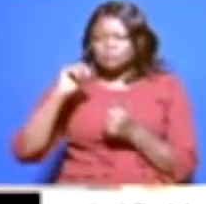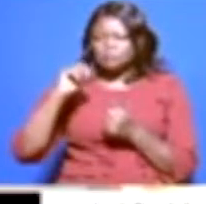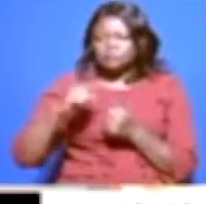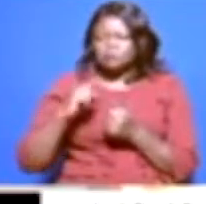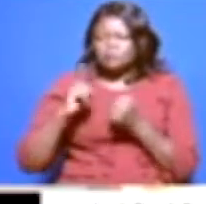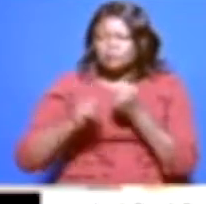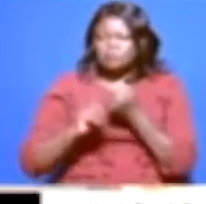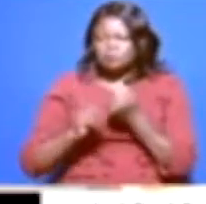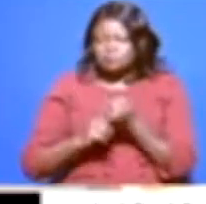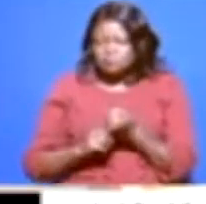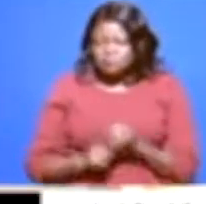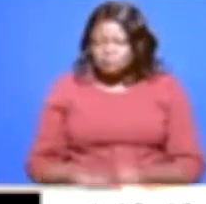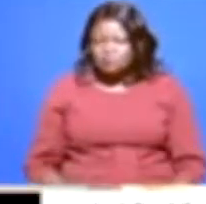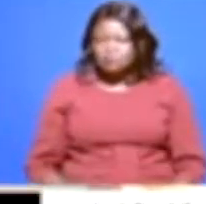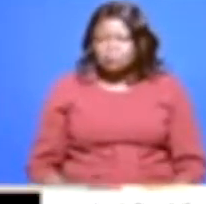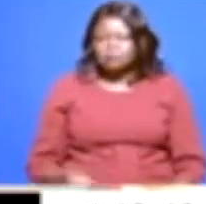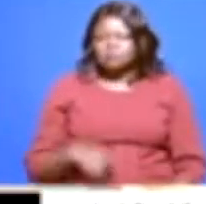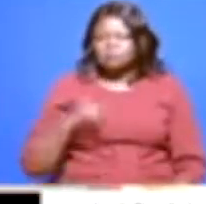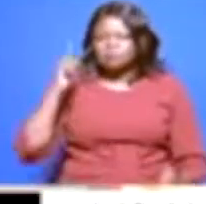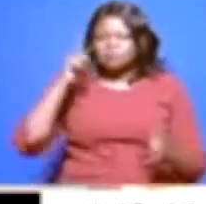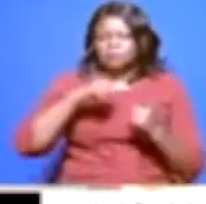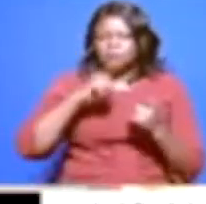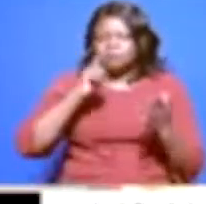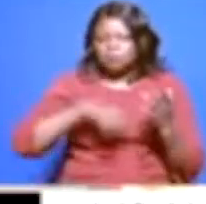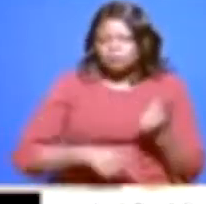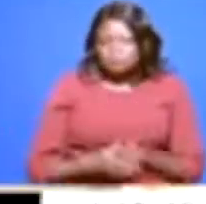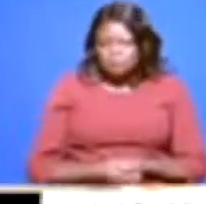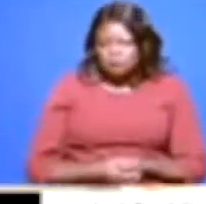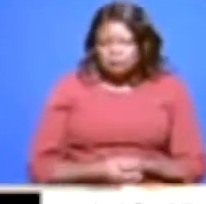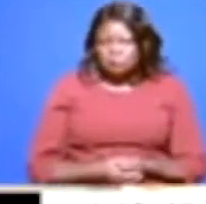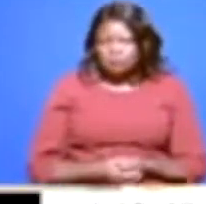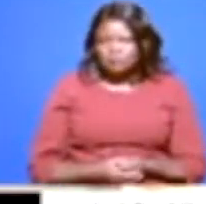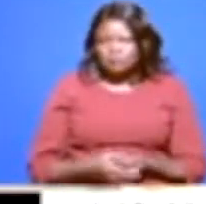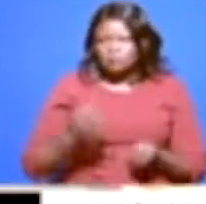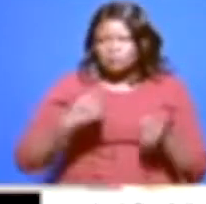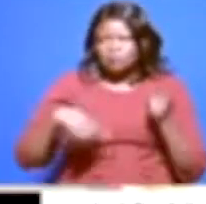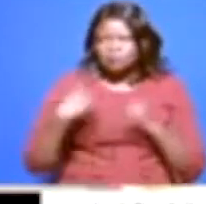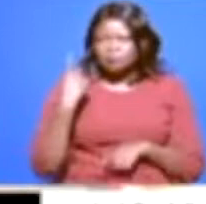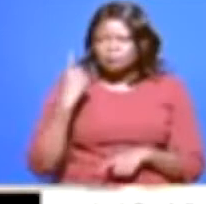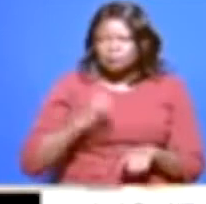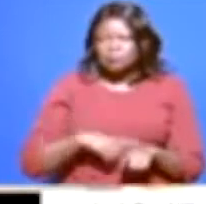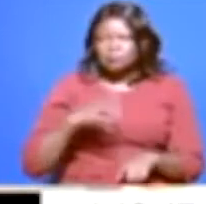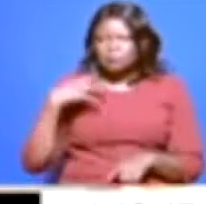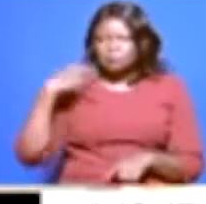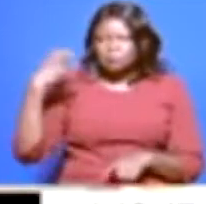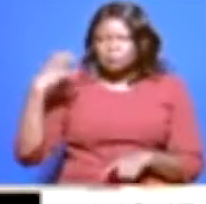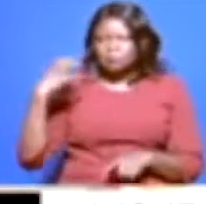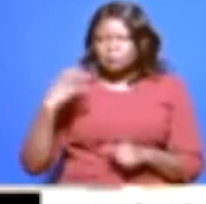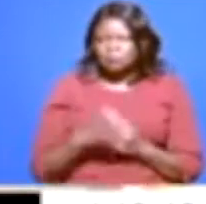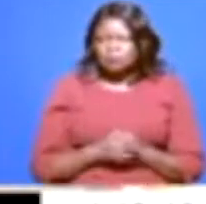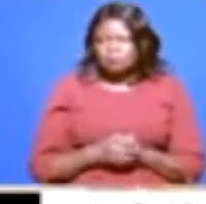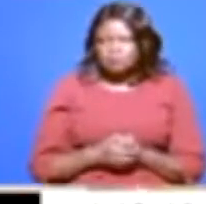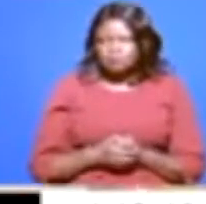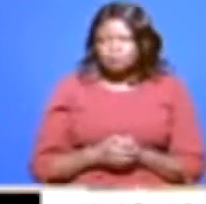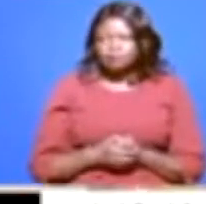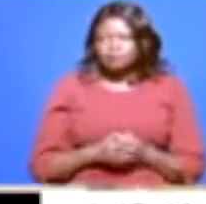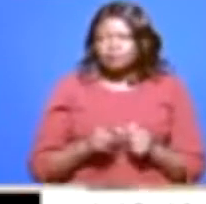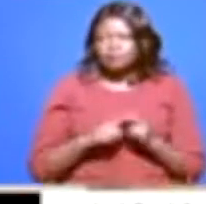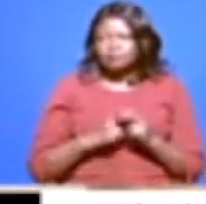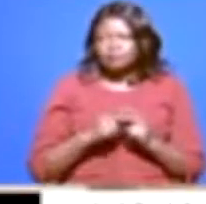The bankers are aiming to bag the elusive continental title when the championship serves off in Tunisia.